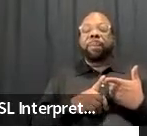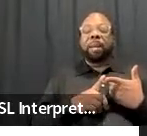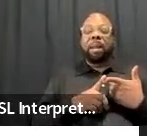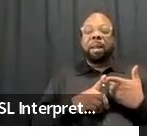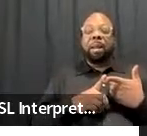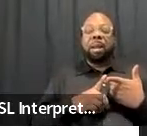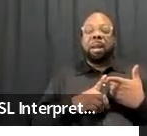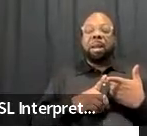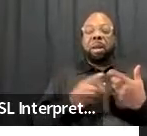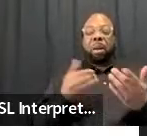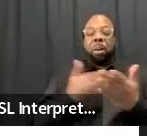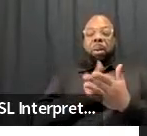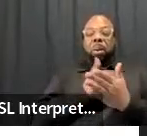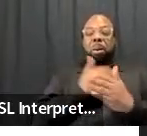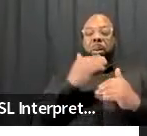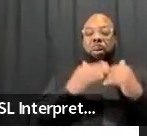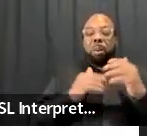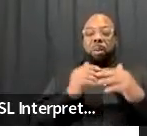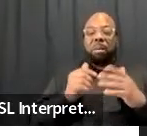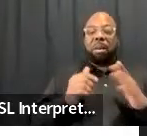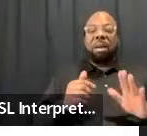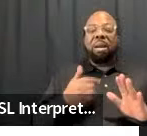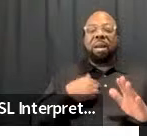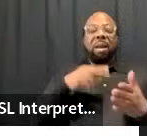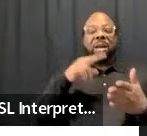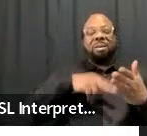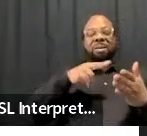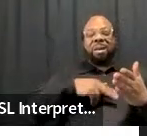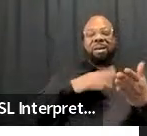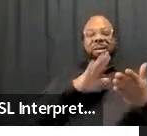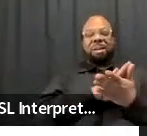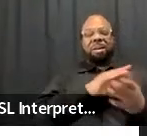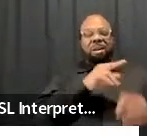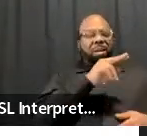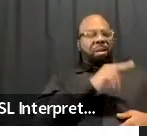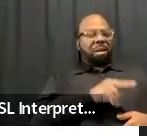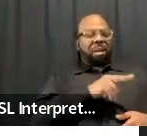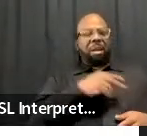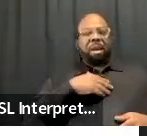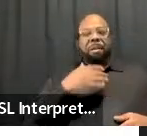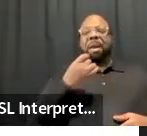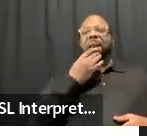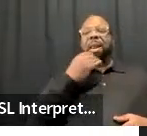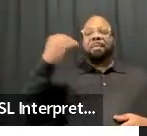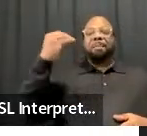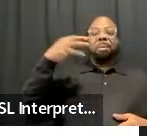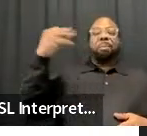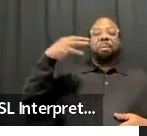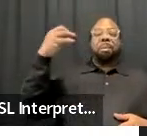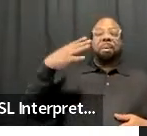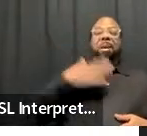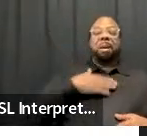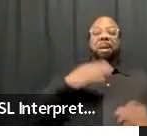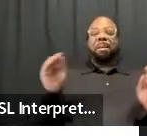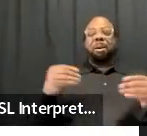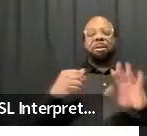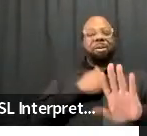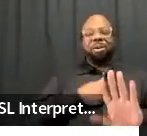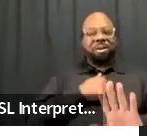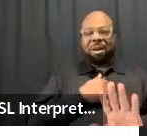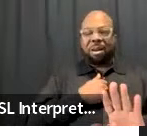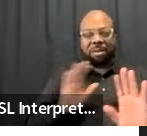for new buildings, excuse me, I'm in the office and our lights are flashing, I guess because it's late.